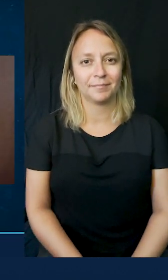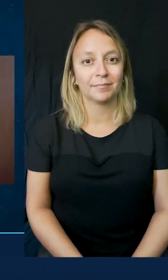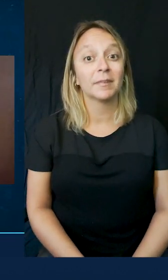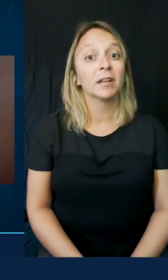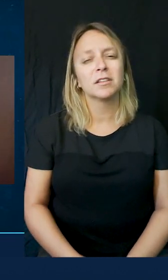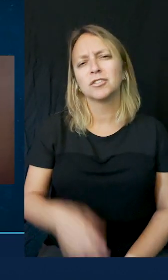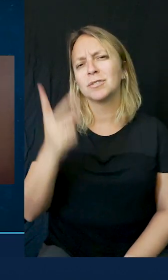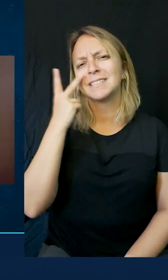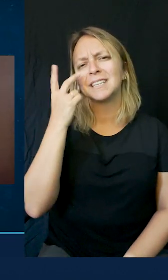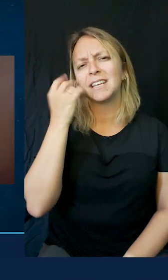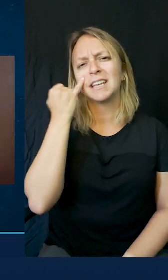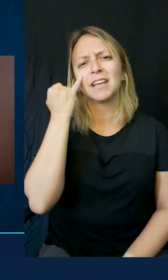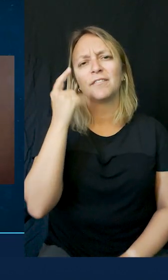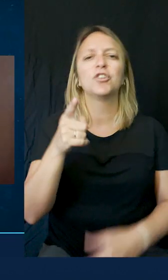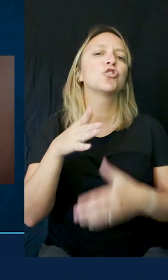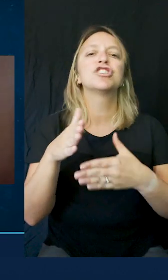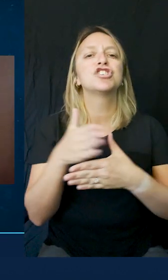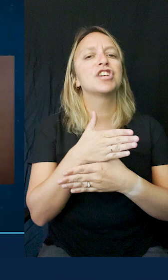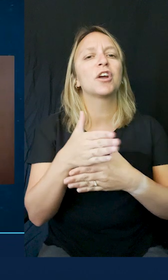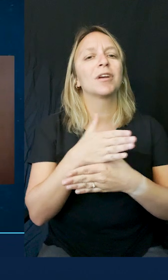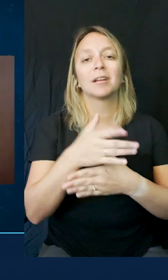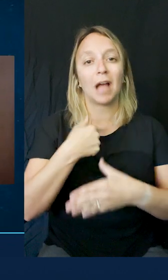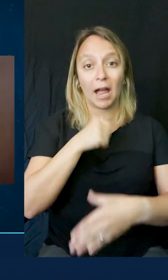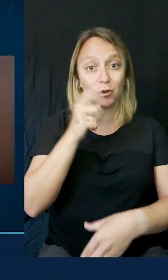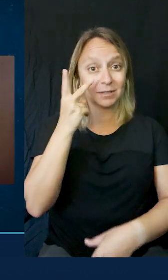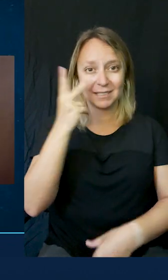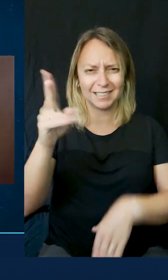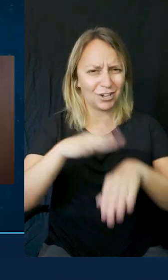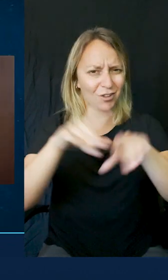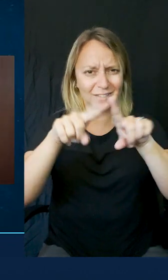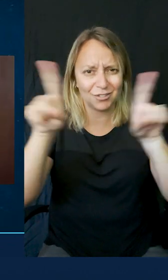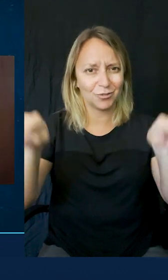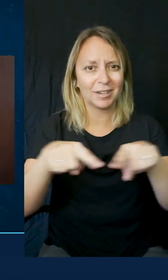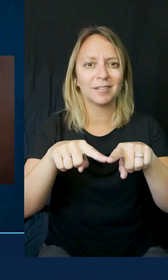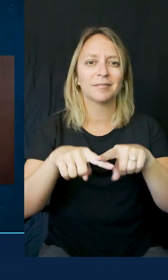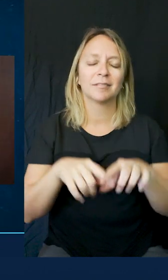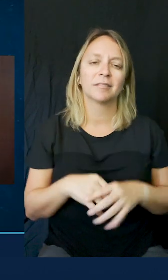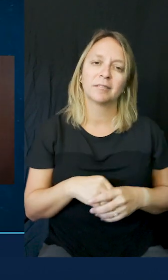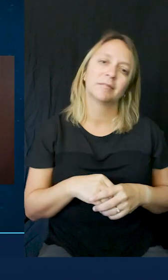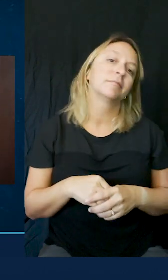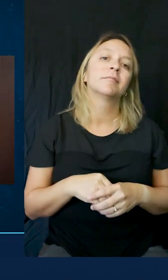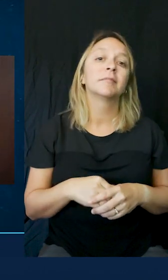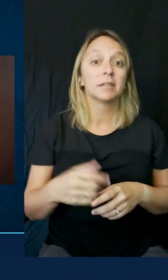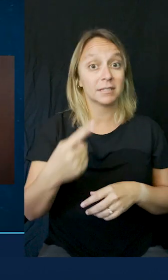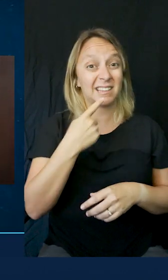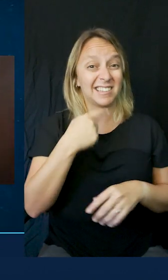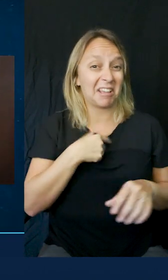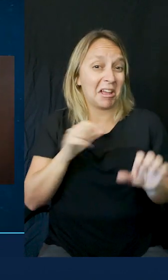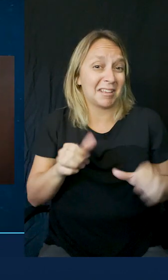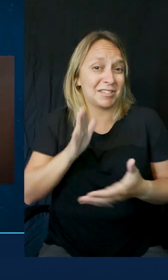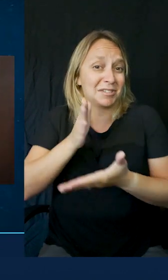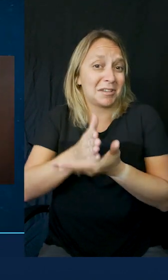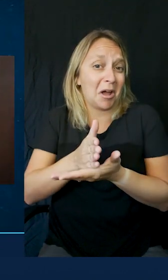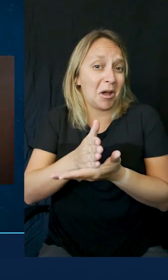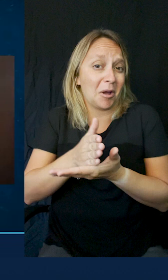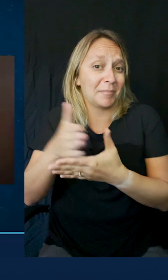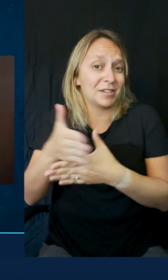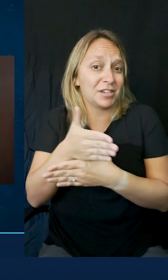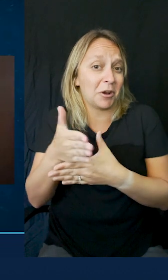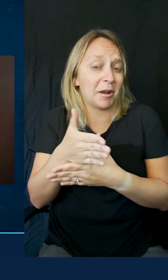So see if you're sharing, because I don't see it on the screen yet. It says I can stop sharing, so I must be